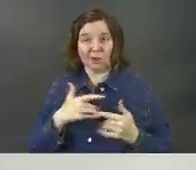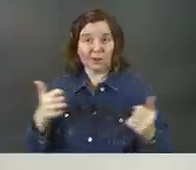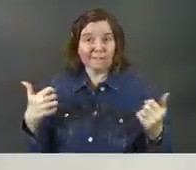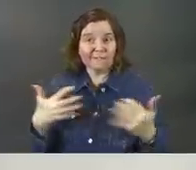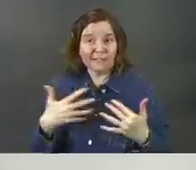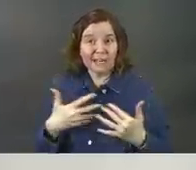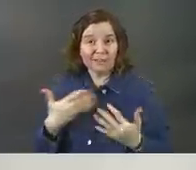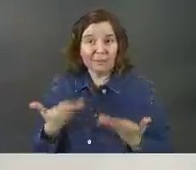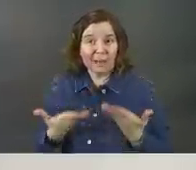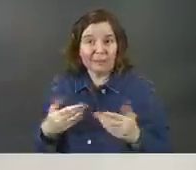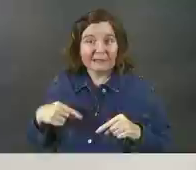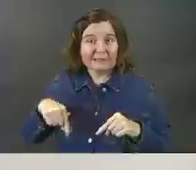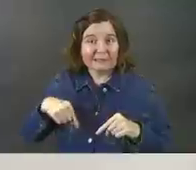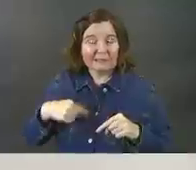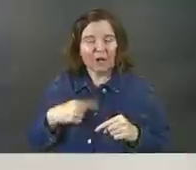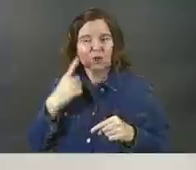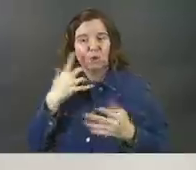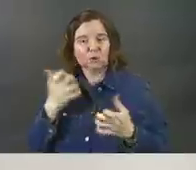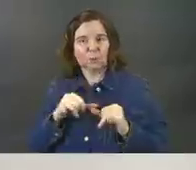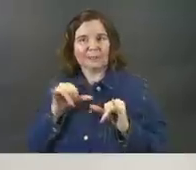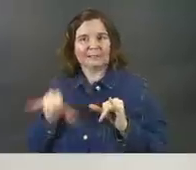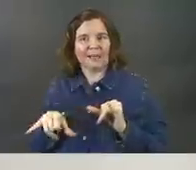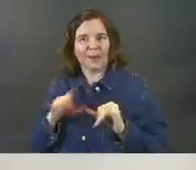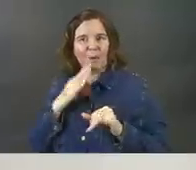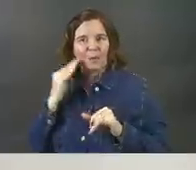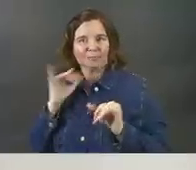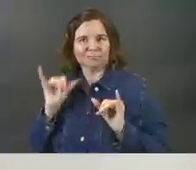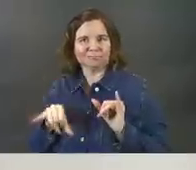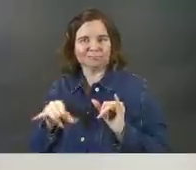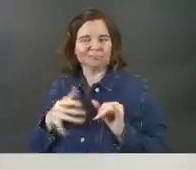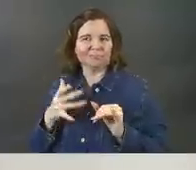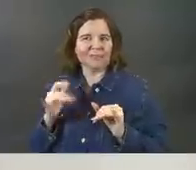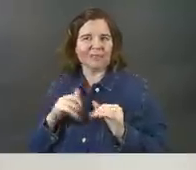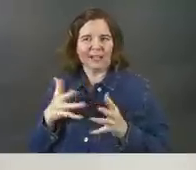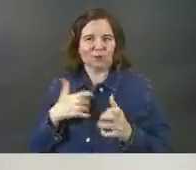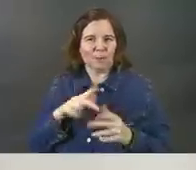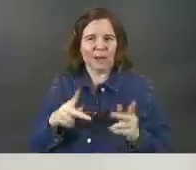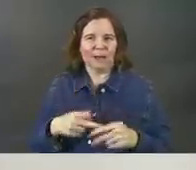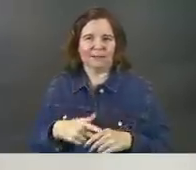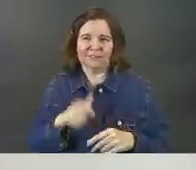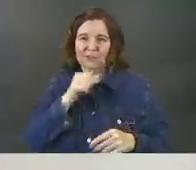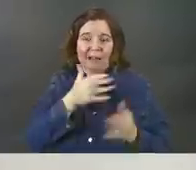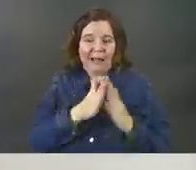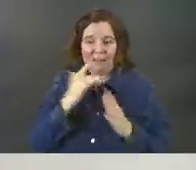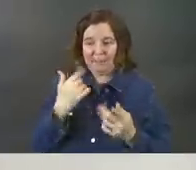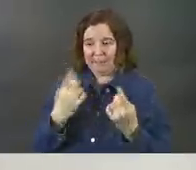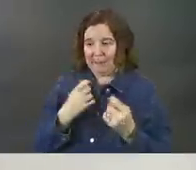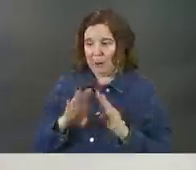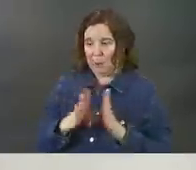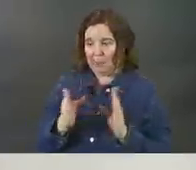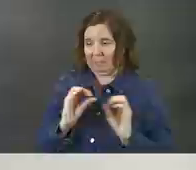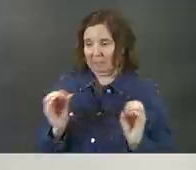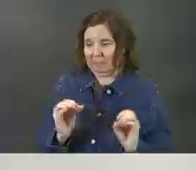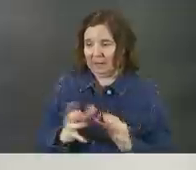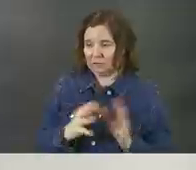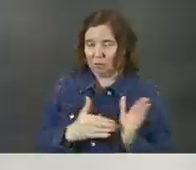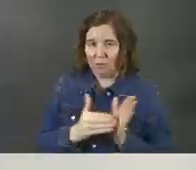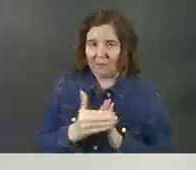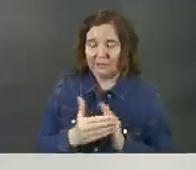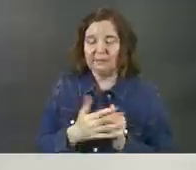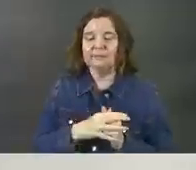maybe, and you would just like to stay in your cave. Thank you very much. That's your spot. You're not asking me about reopen maybe nearly as